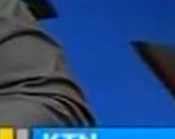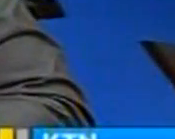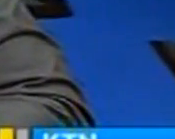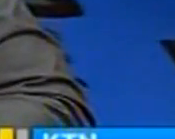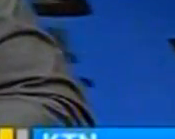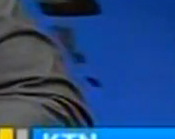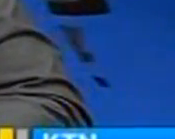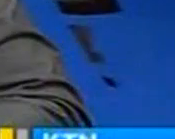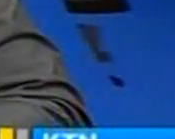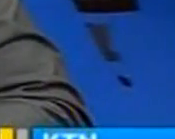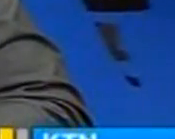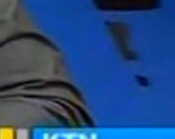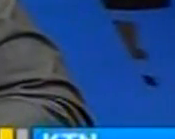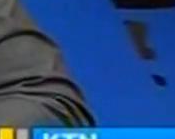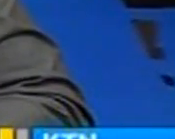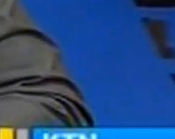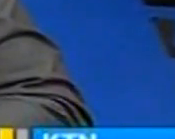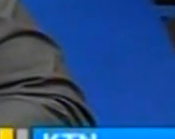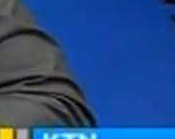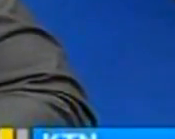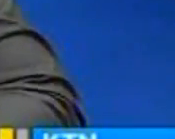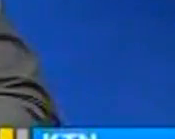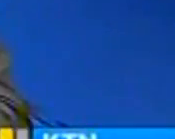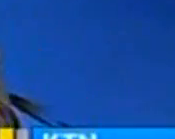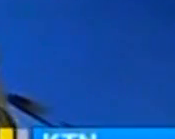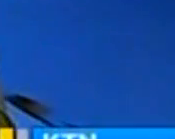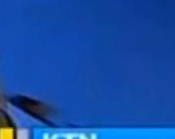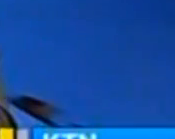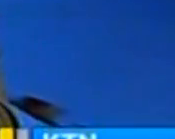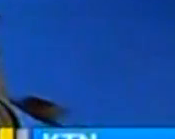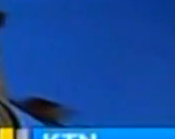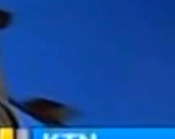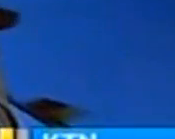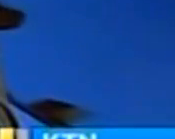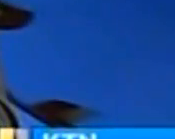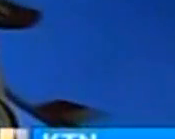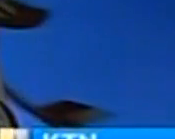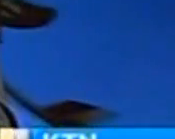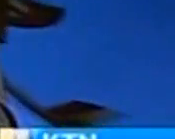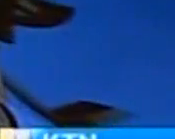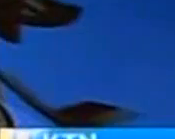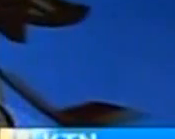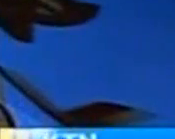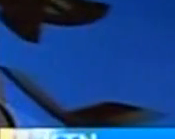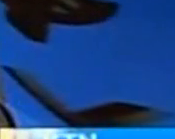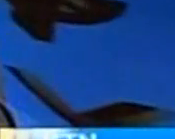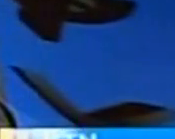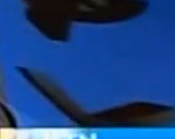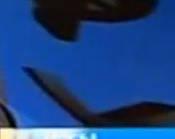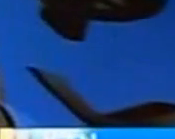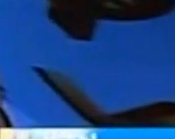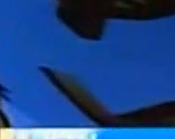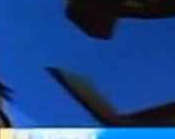the benchmark lending rate at 8.5%. The decision comes amidst rising inflation and a weakening shilling, but the bank